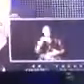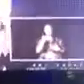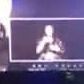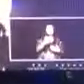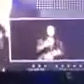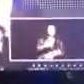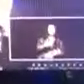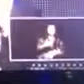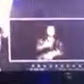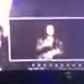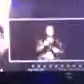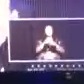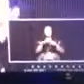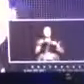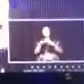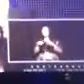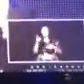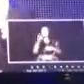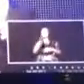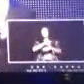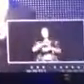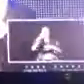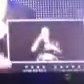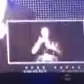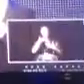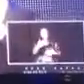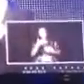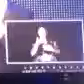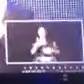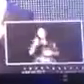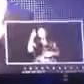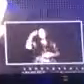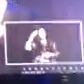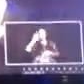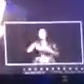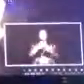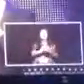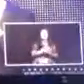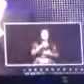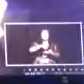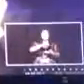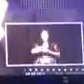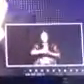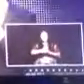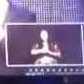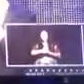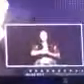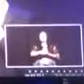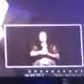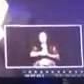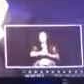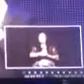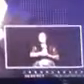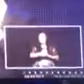Mr. Luis Yanker Alturas, thank you very much for all for set up the sample.